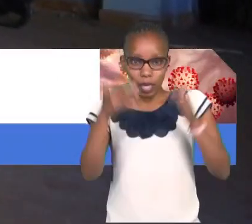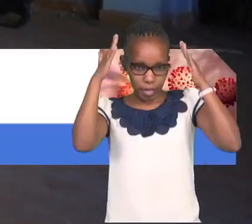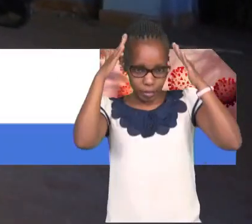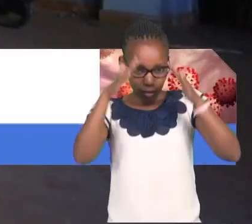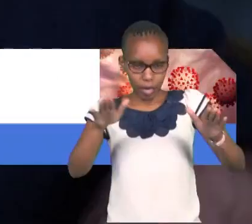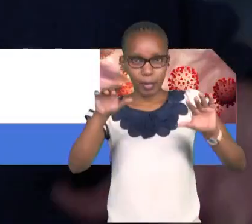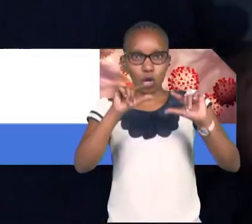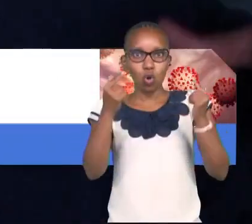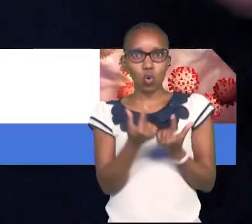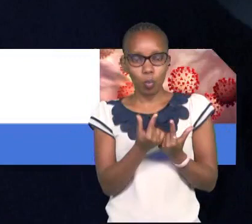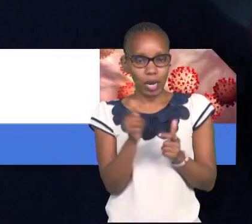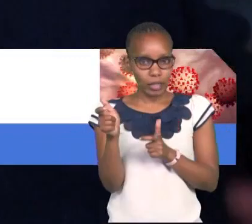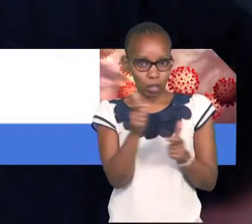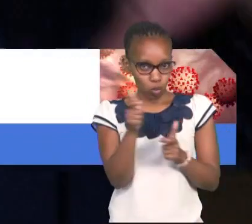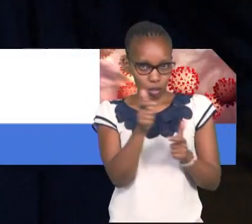State group. I